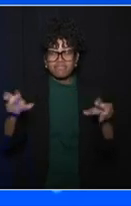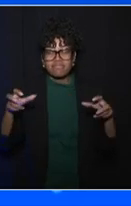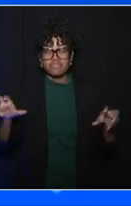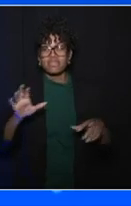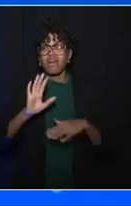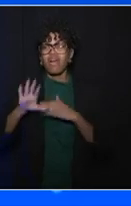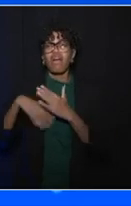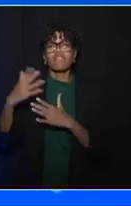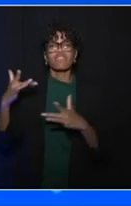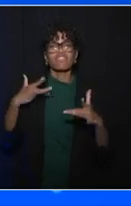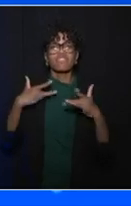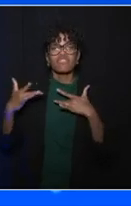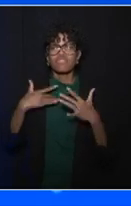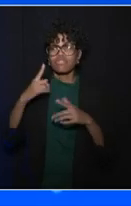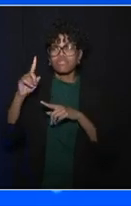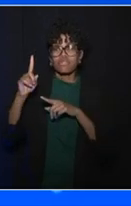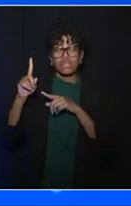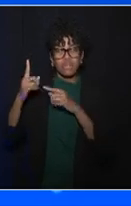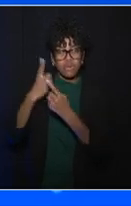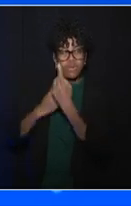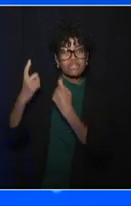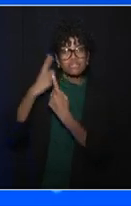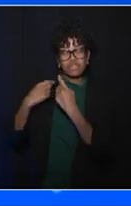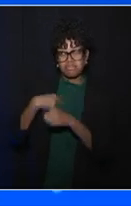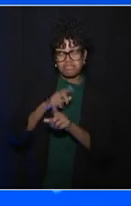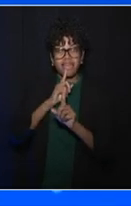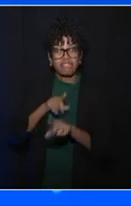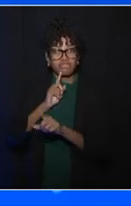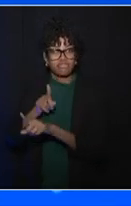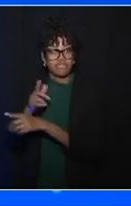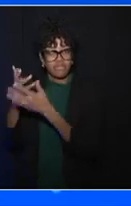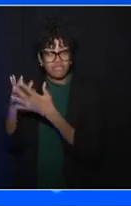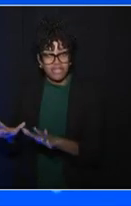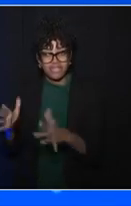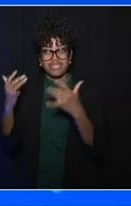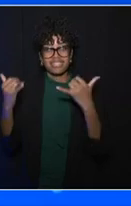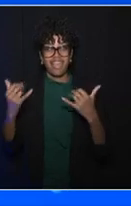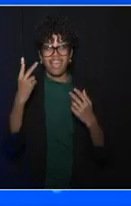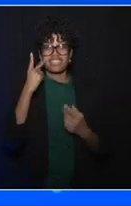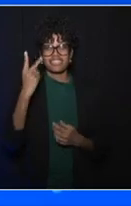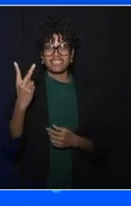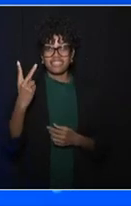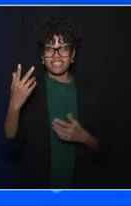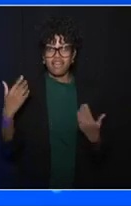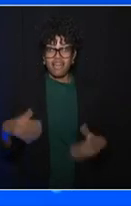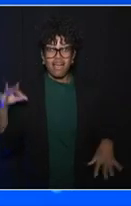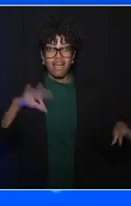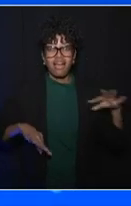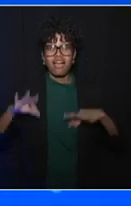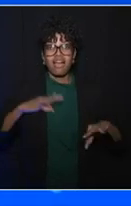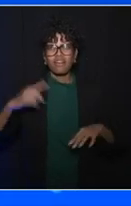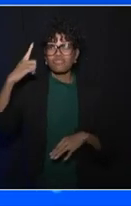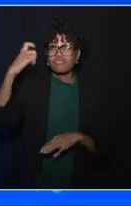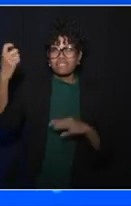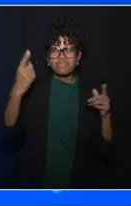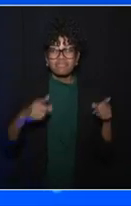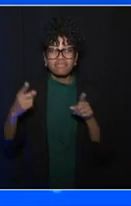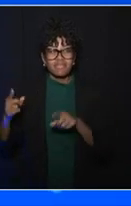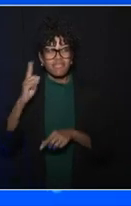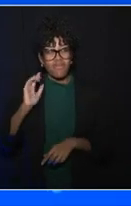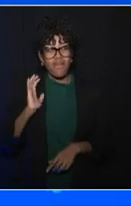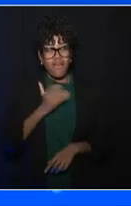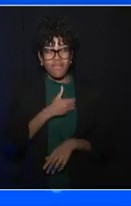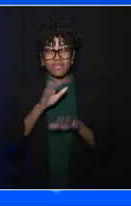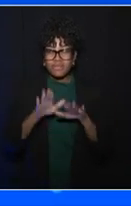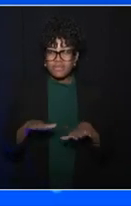answered, and we see dreams coming true for our kids. We are immensely proud as a